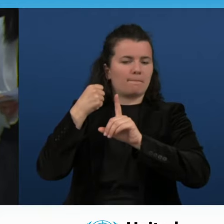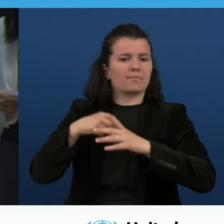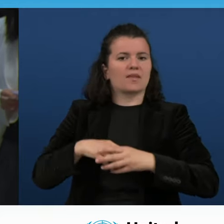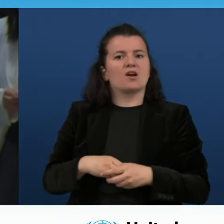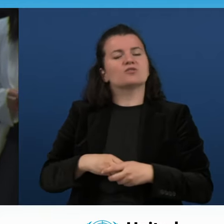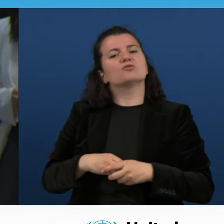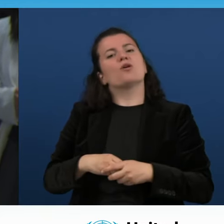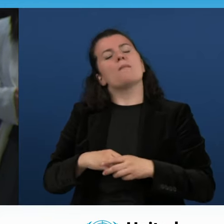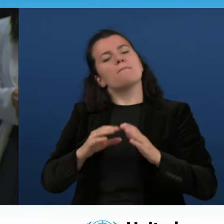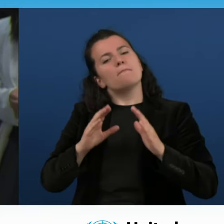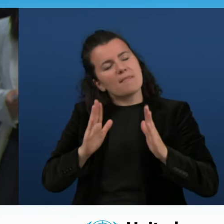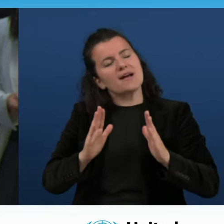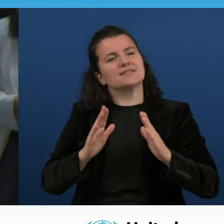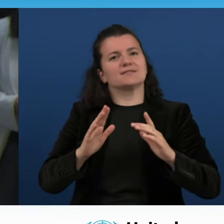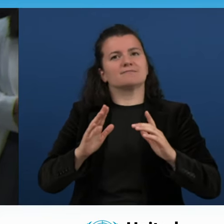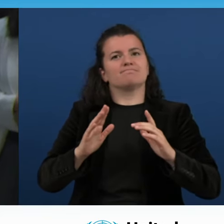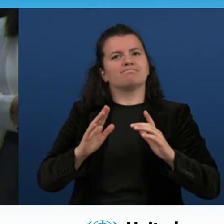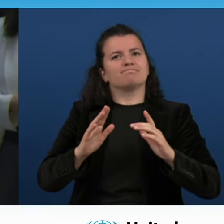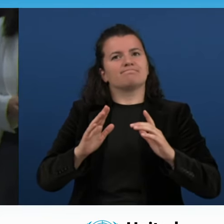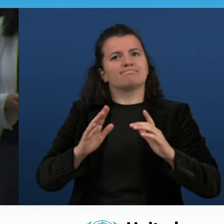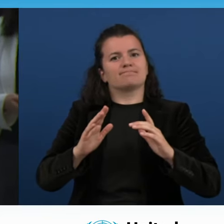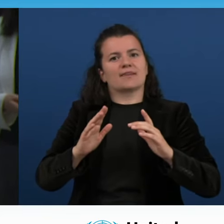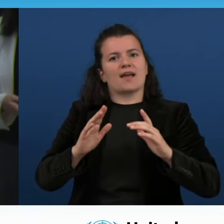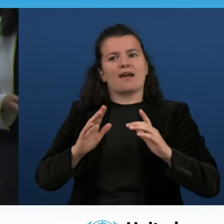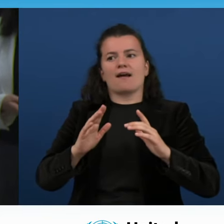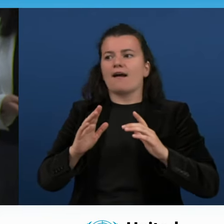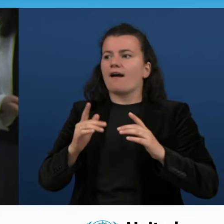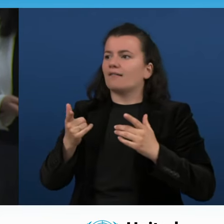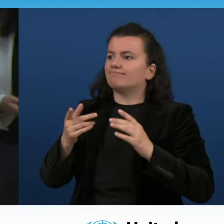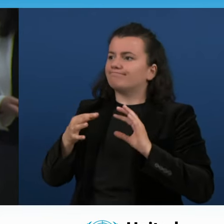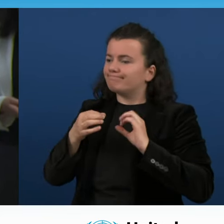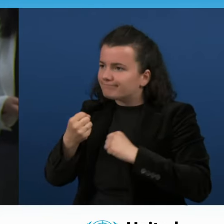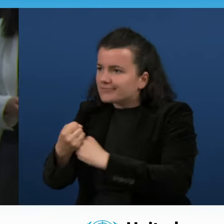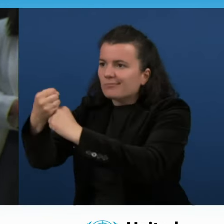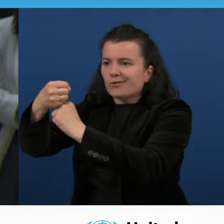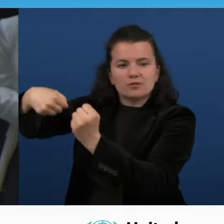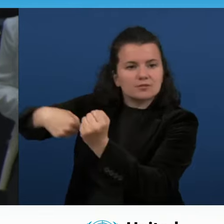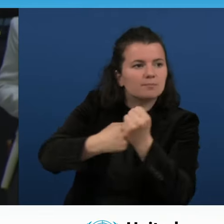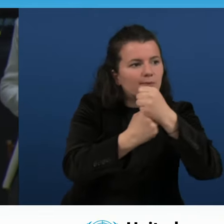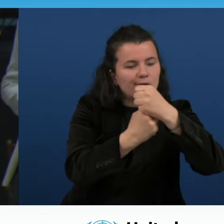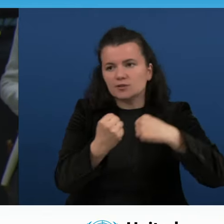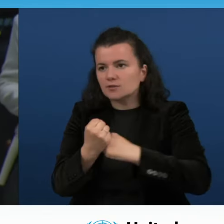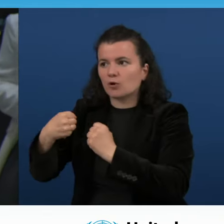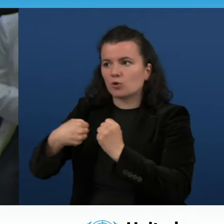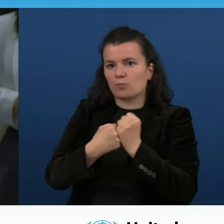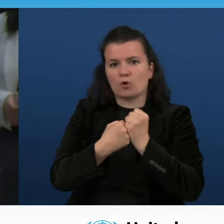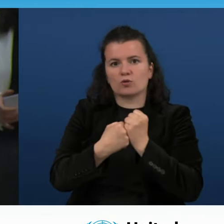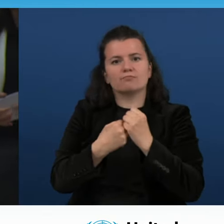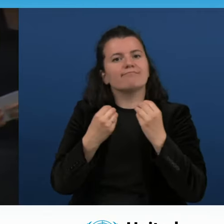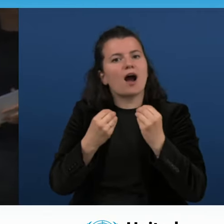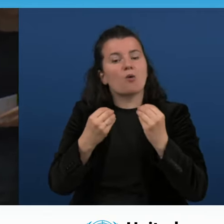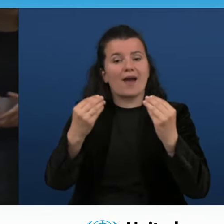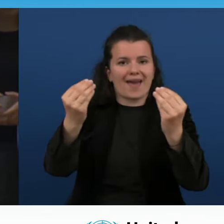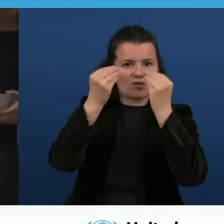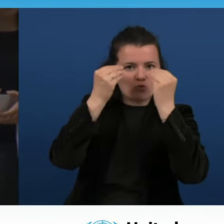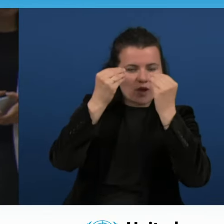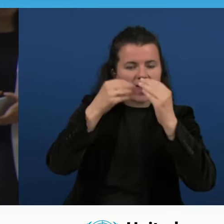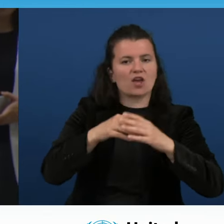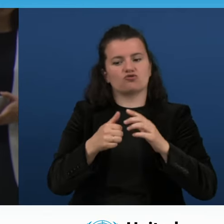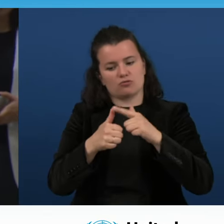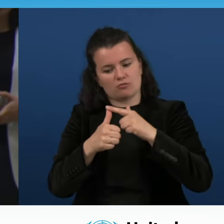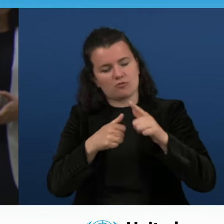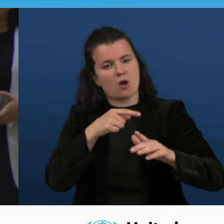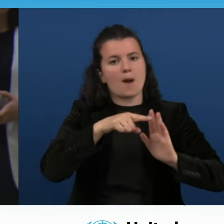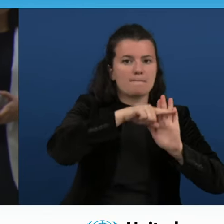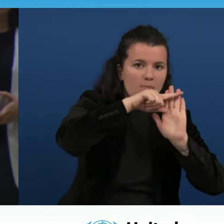But I believe in taking care of each other, of working together through education, policy, and beyond, to ignite the